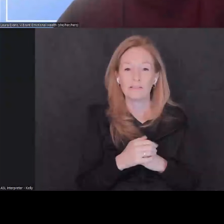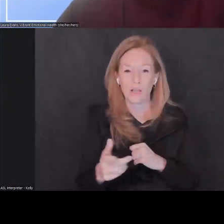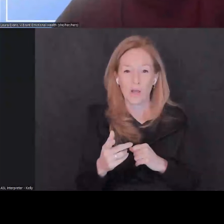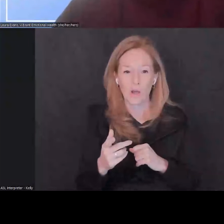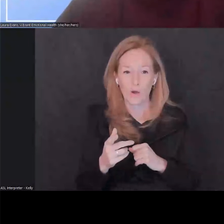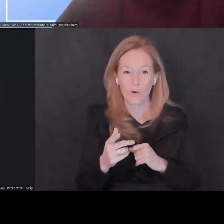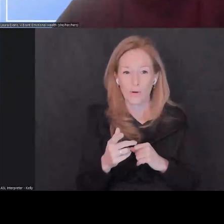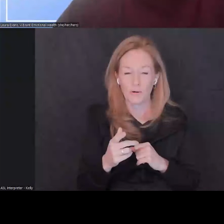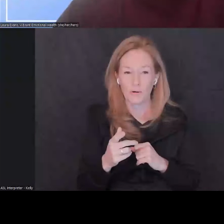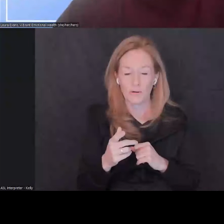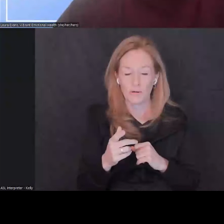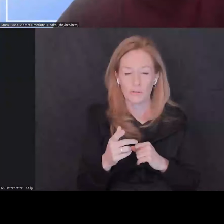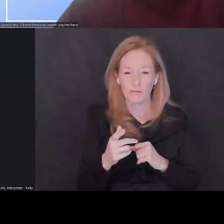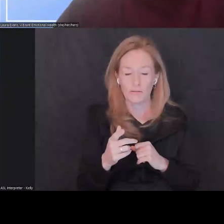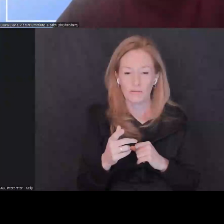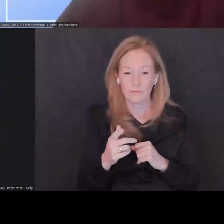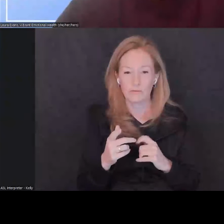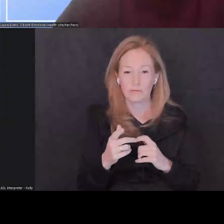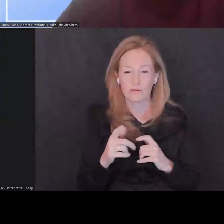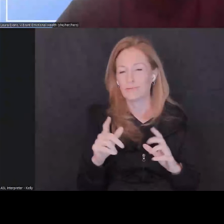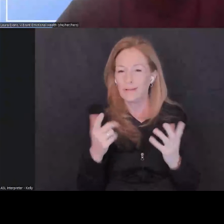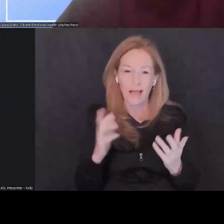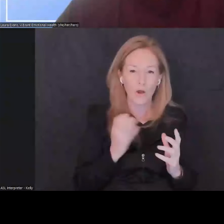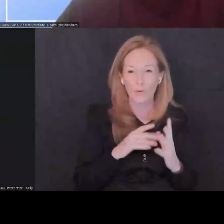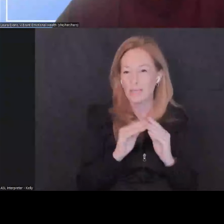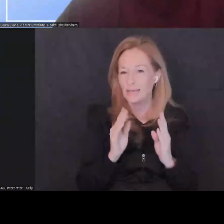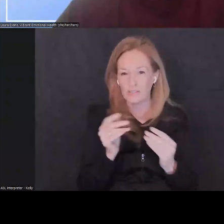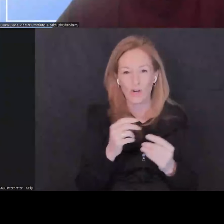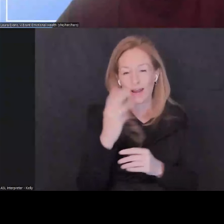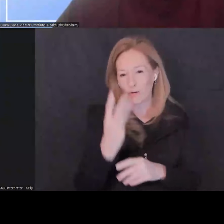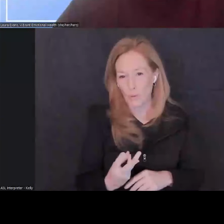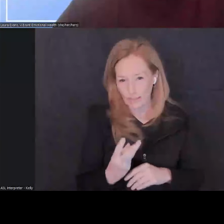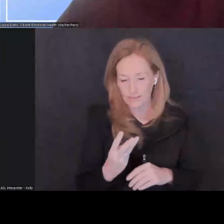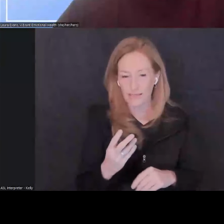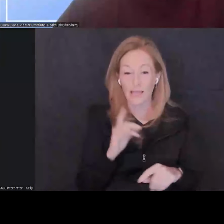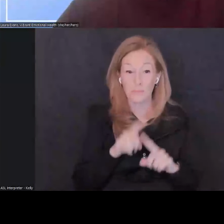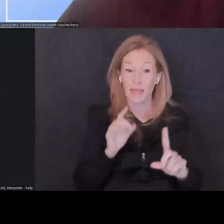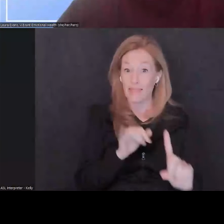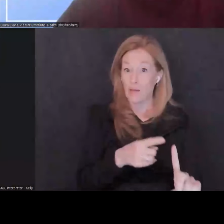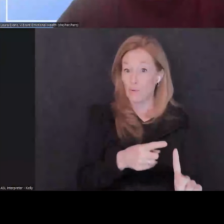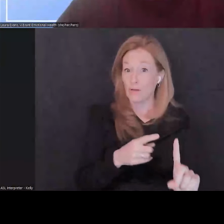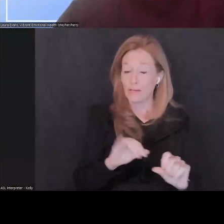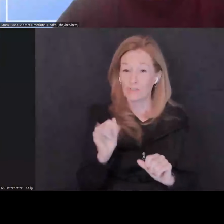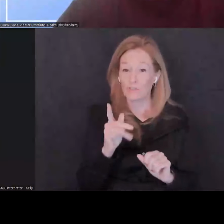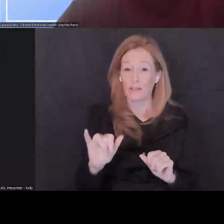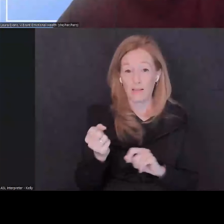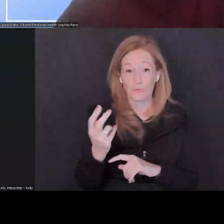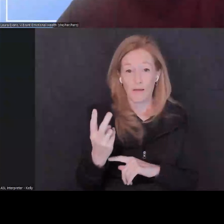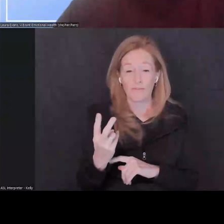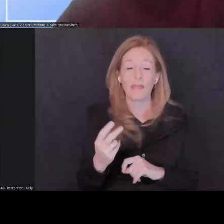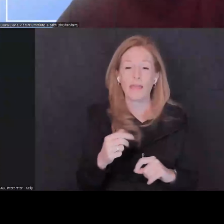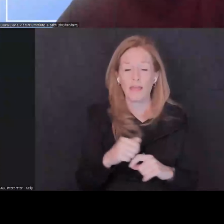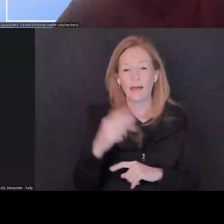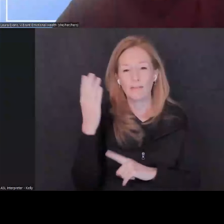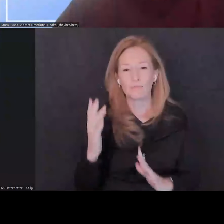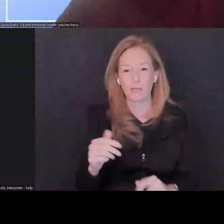2023. But for the Crisis Jam, we meet every Wednesday, so that will be July 12th. And our featured presentation will be from Monica Johnson,